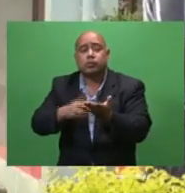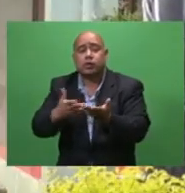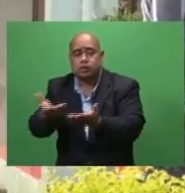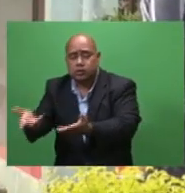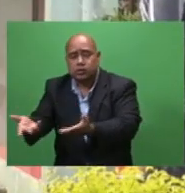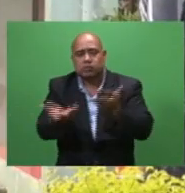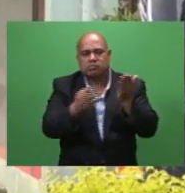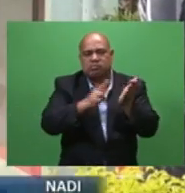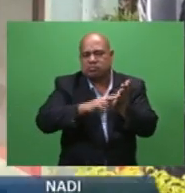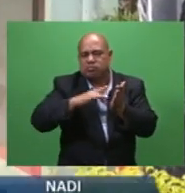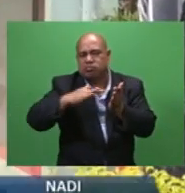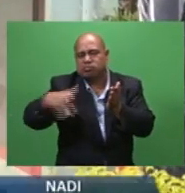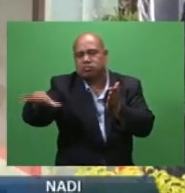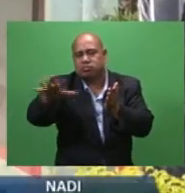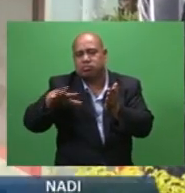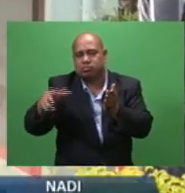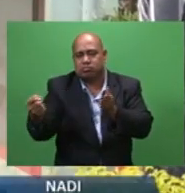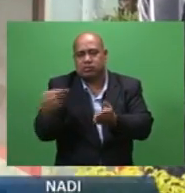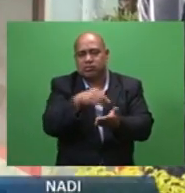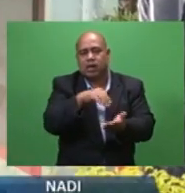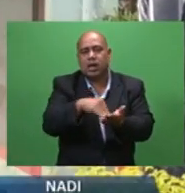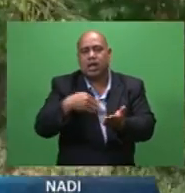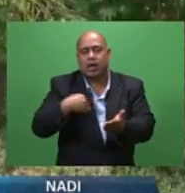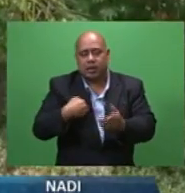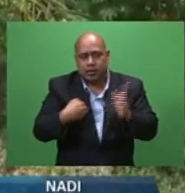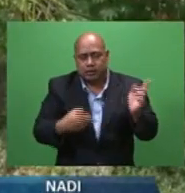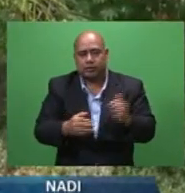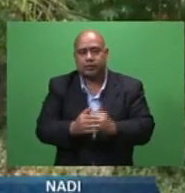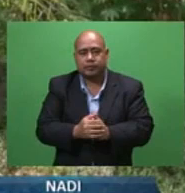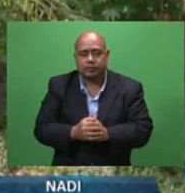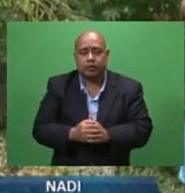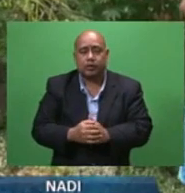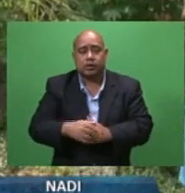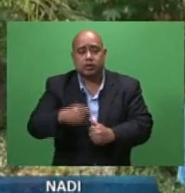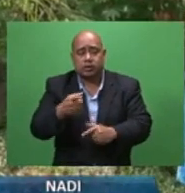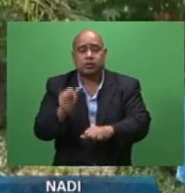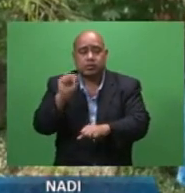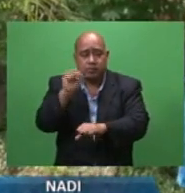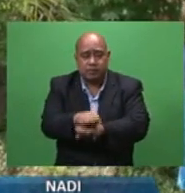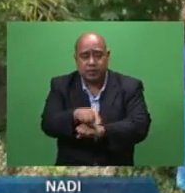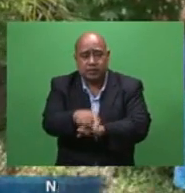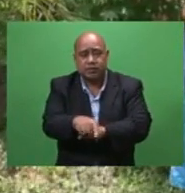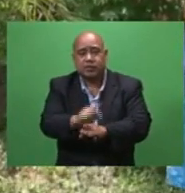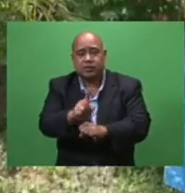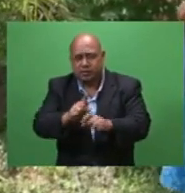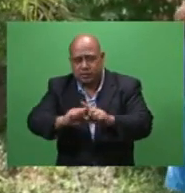In an effort to counter the growing cases of dengue fever, leptospirosis and